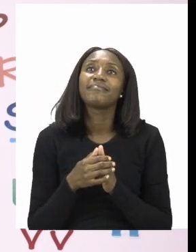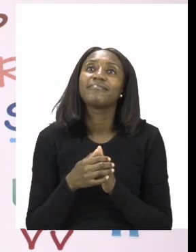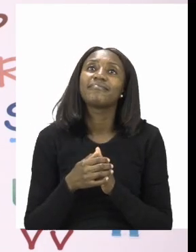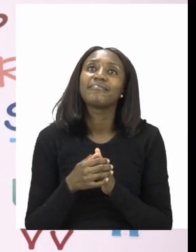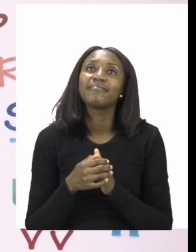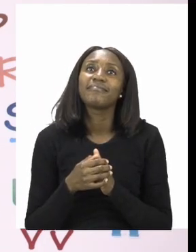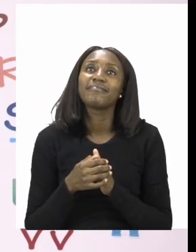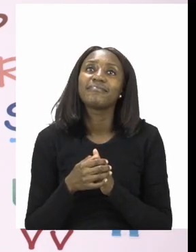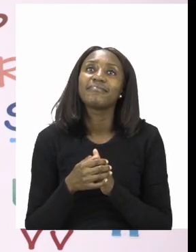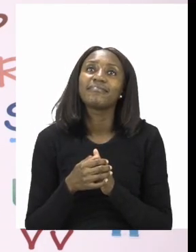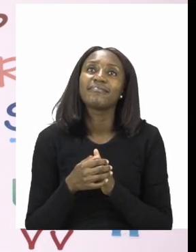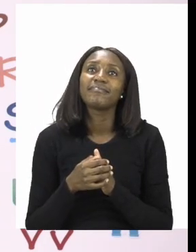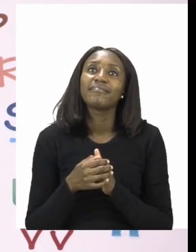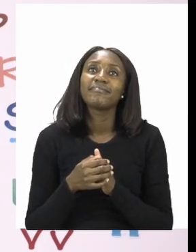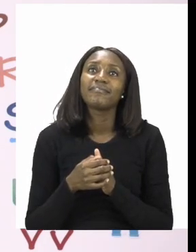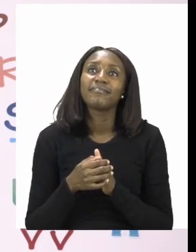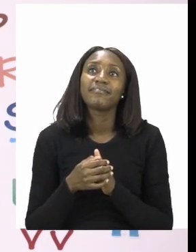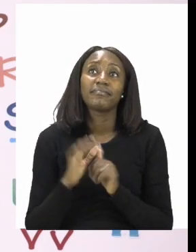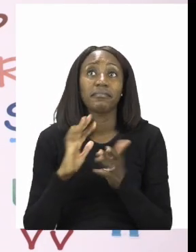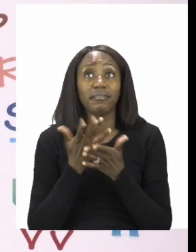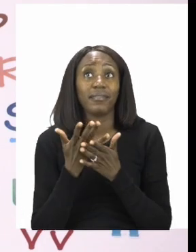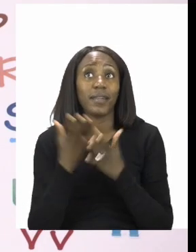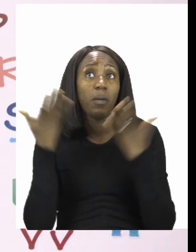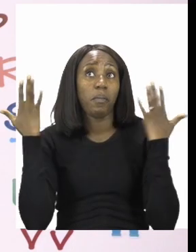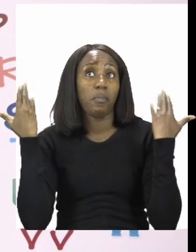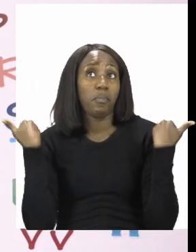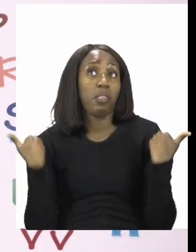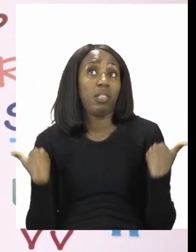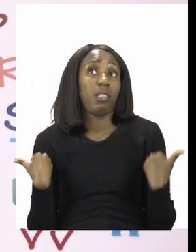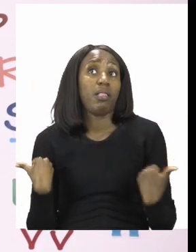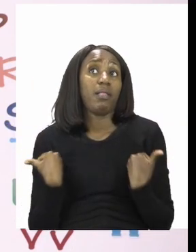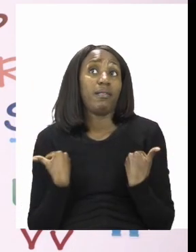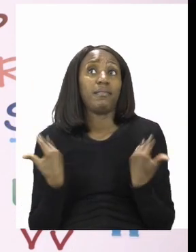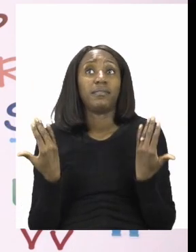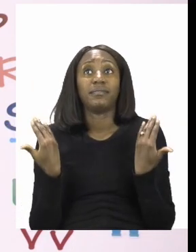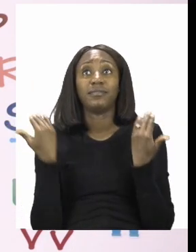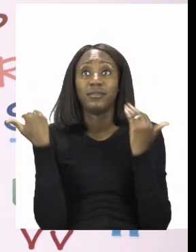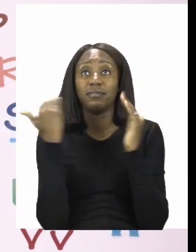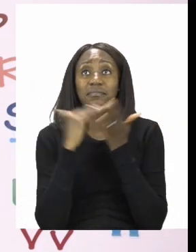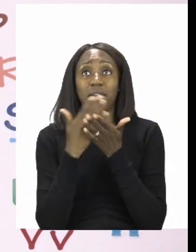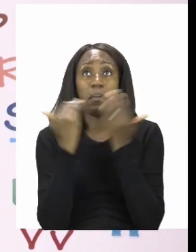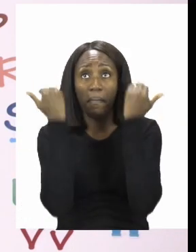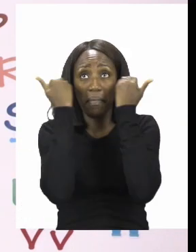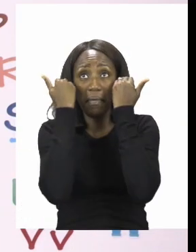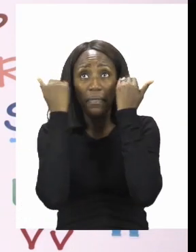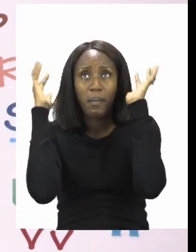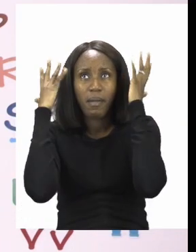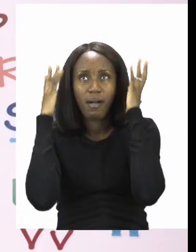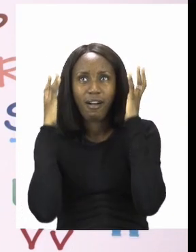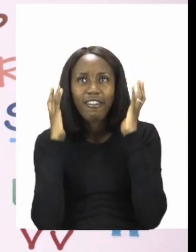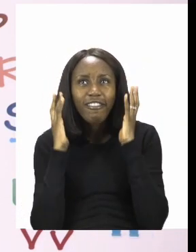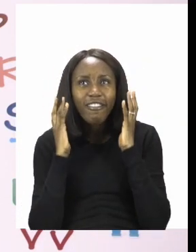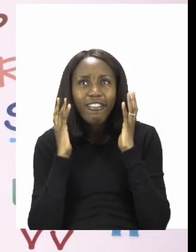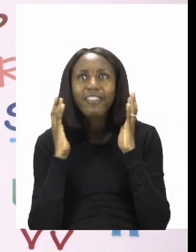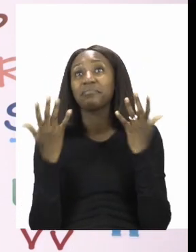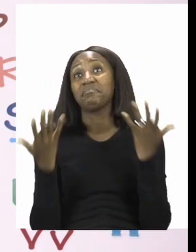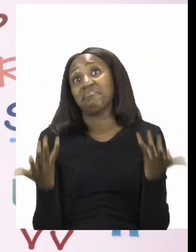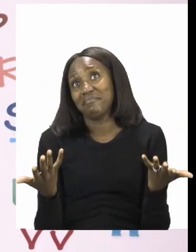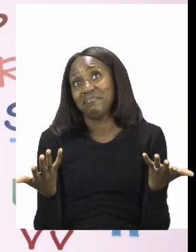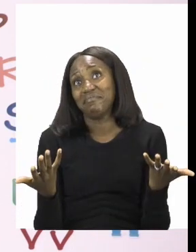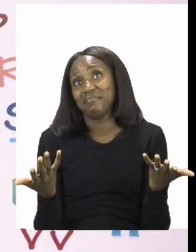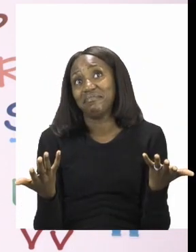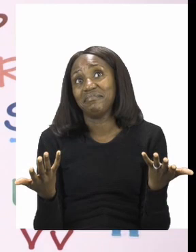one is sometimes long, sometimes short, sometimes curly, and sometimes straight.